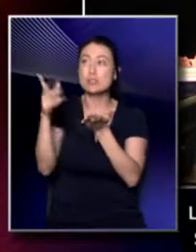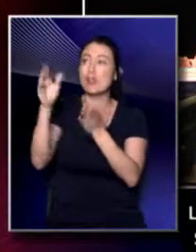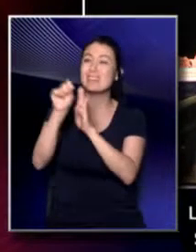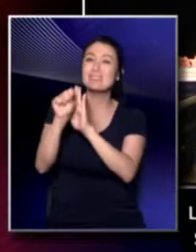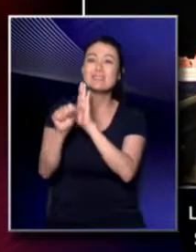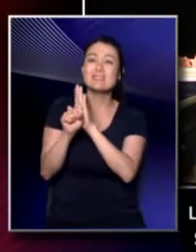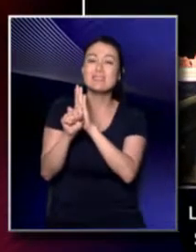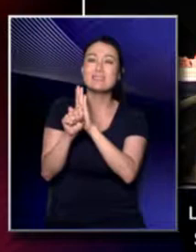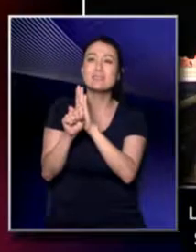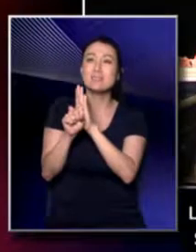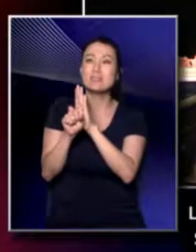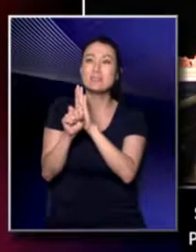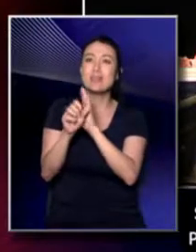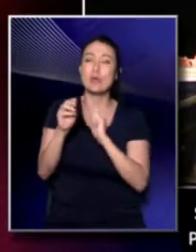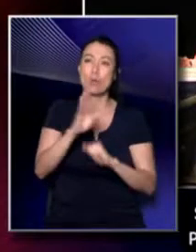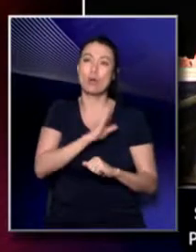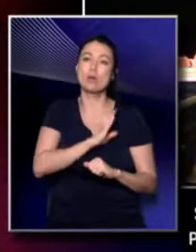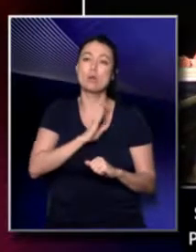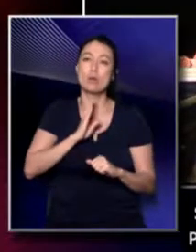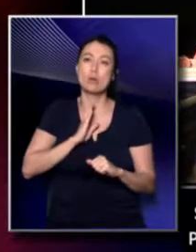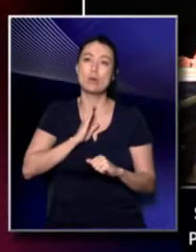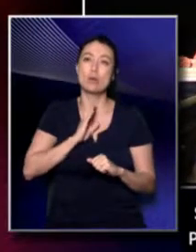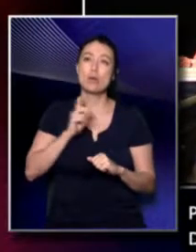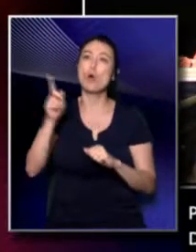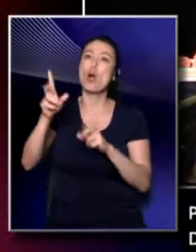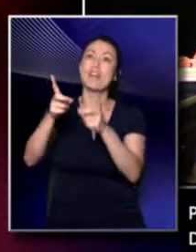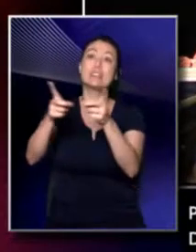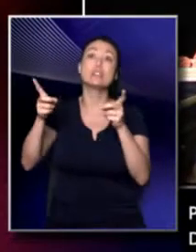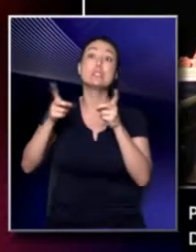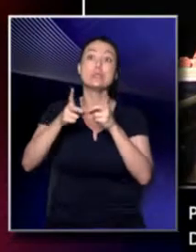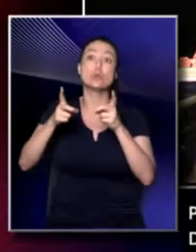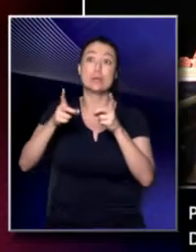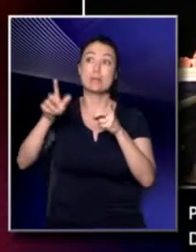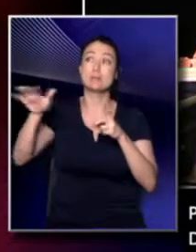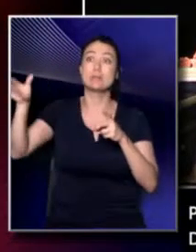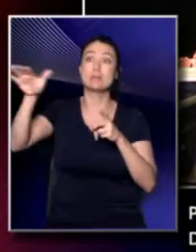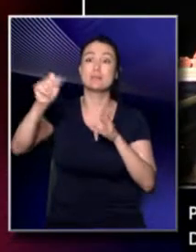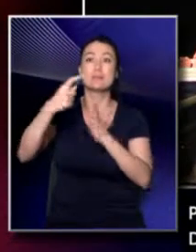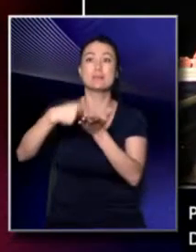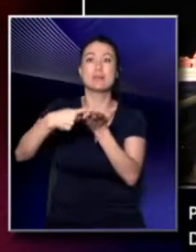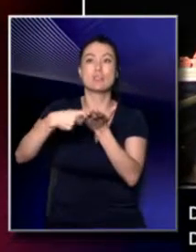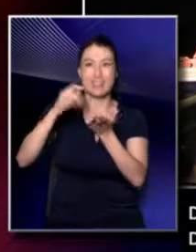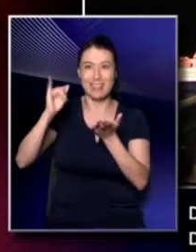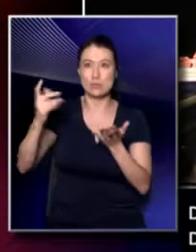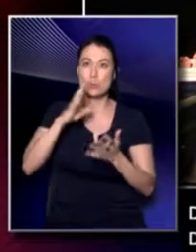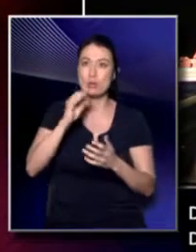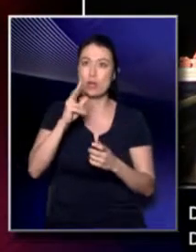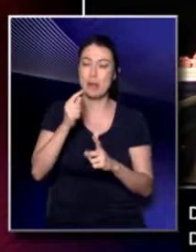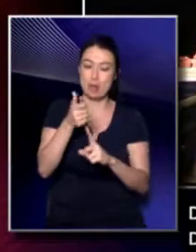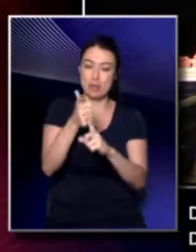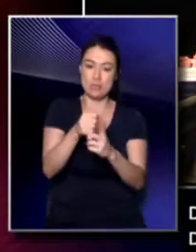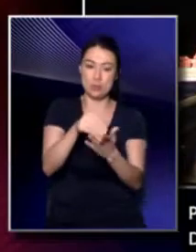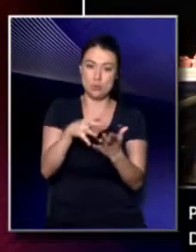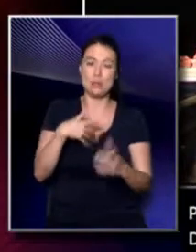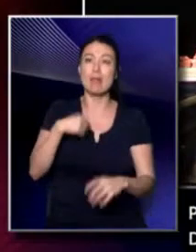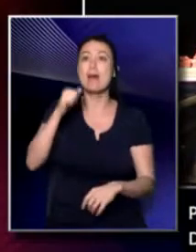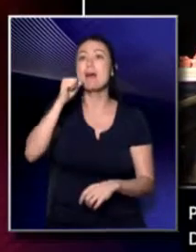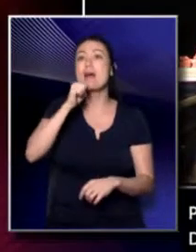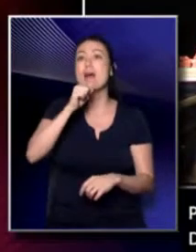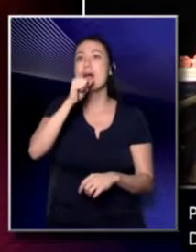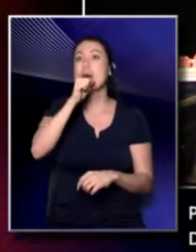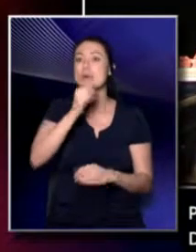on the board, on district level. Those are the types of things they talk about, you know, that Arizona